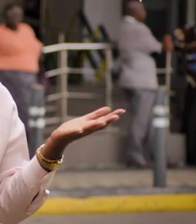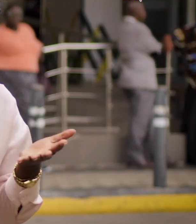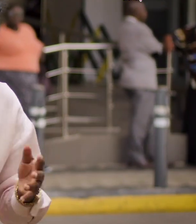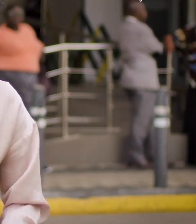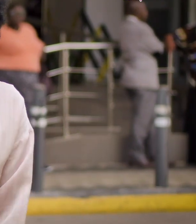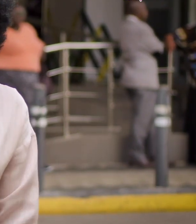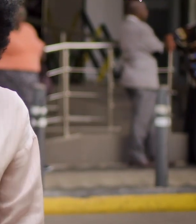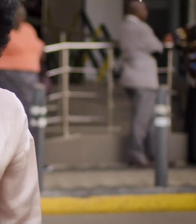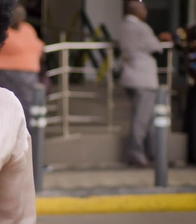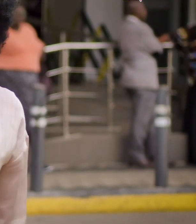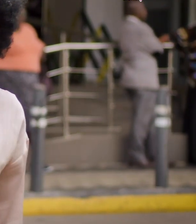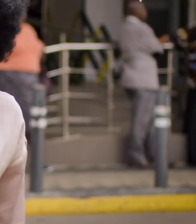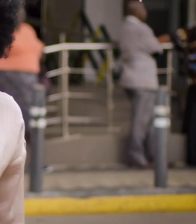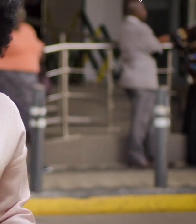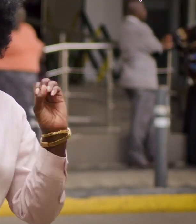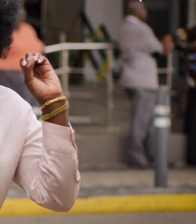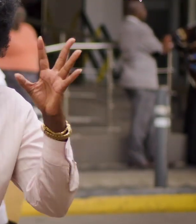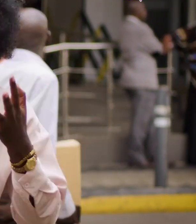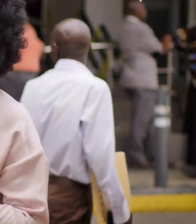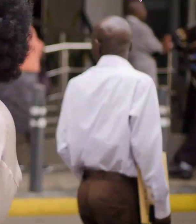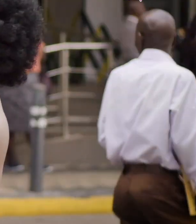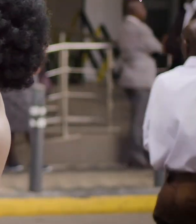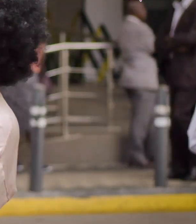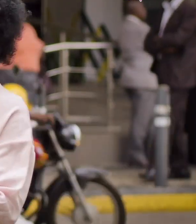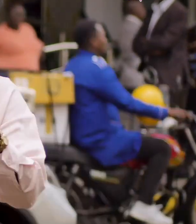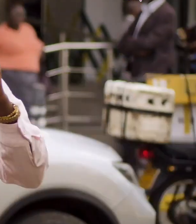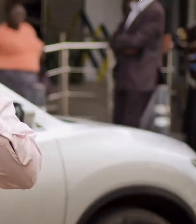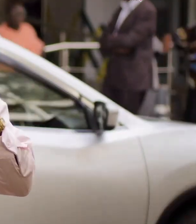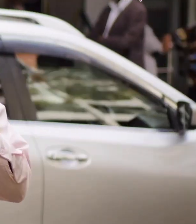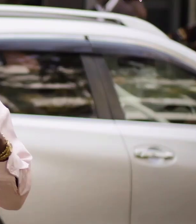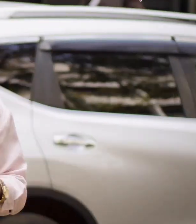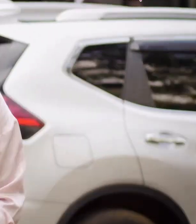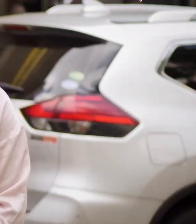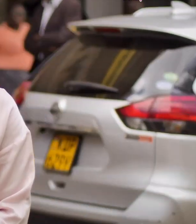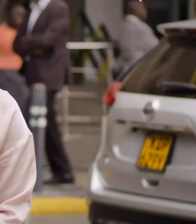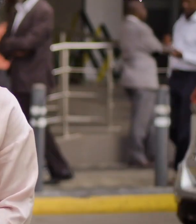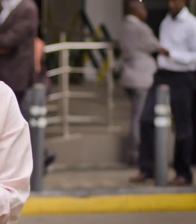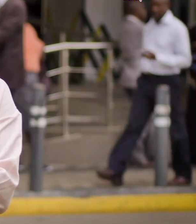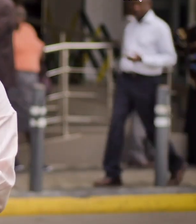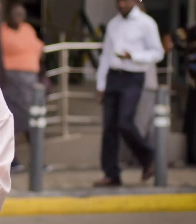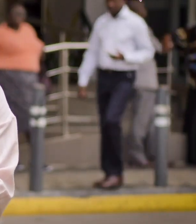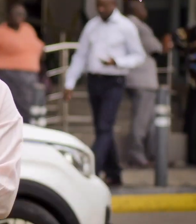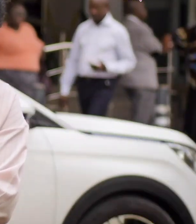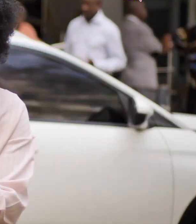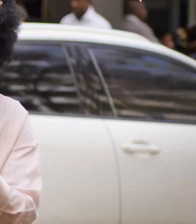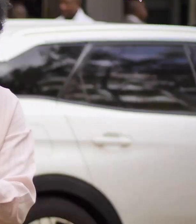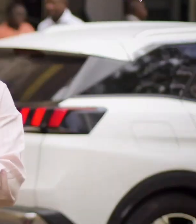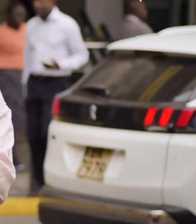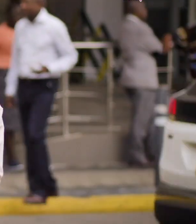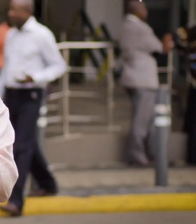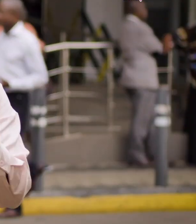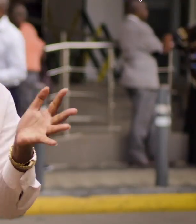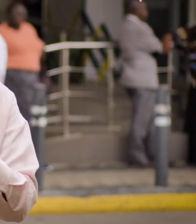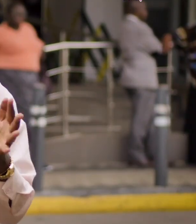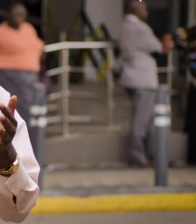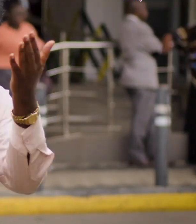8 p.m. Currently, we are at the Nairobi City Hall Annex. We are going to have